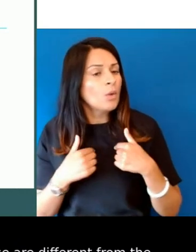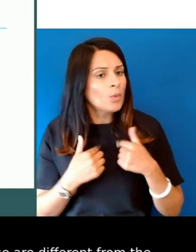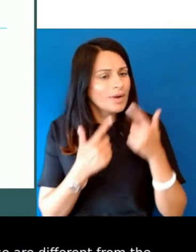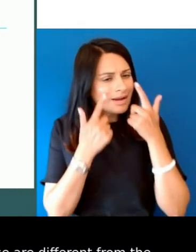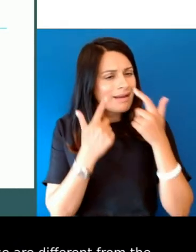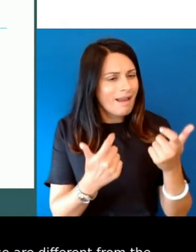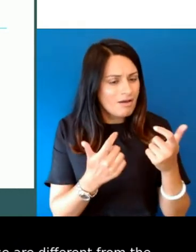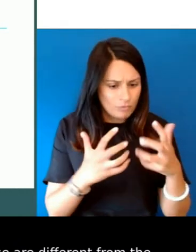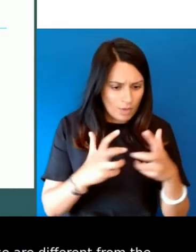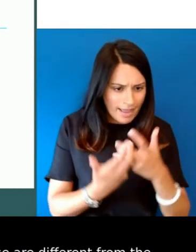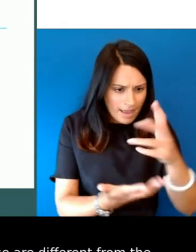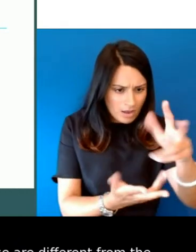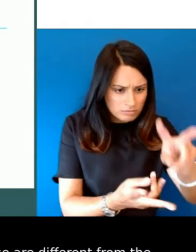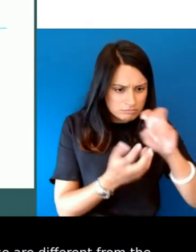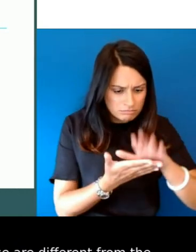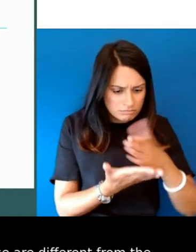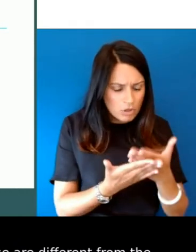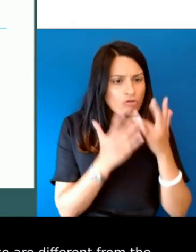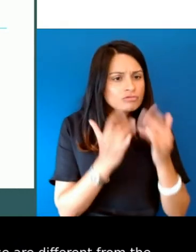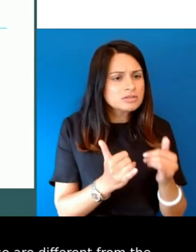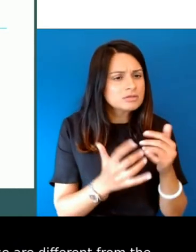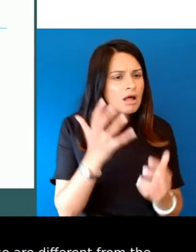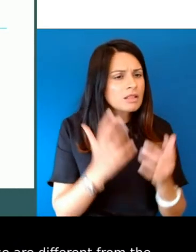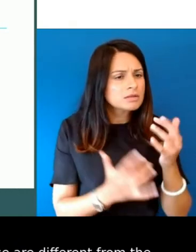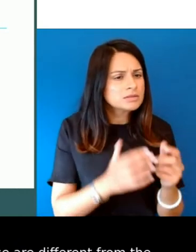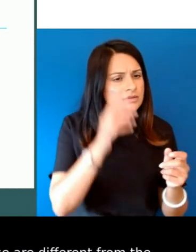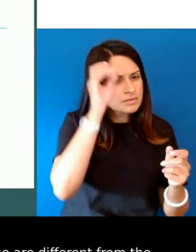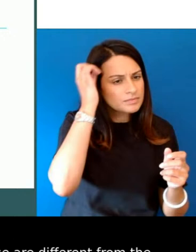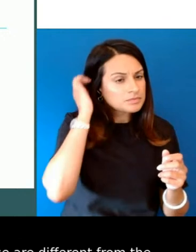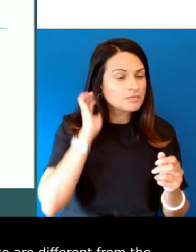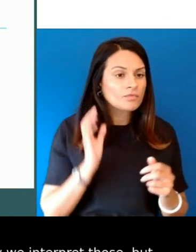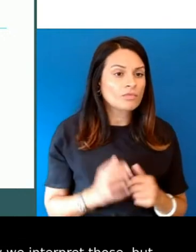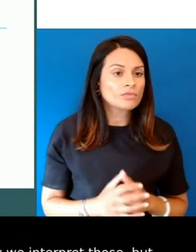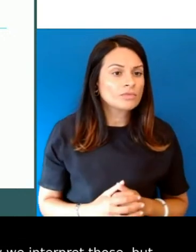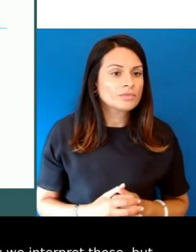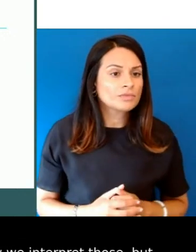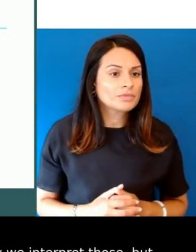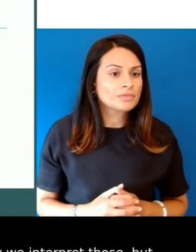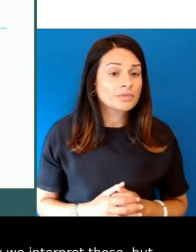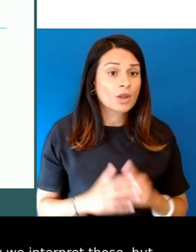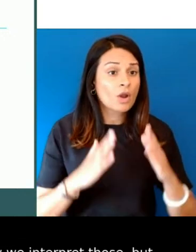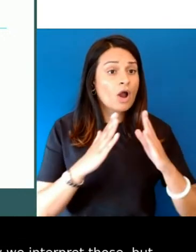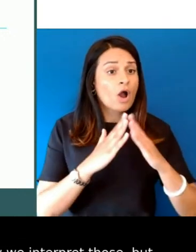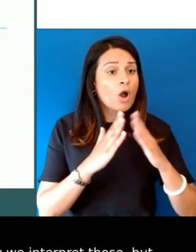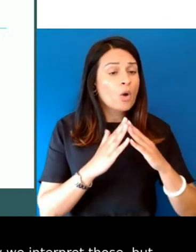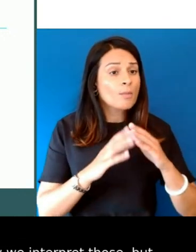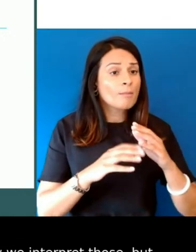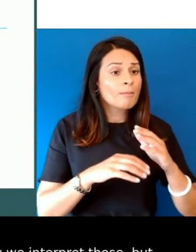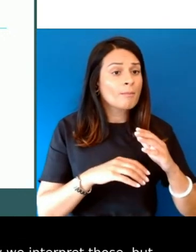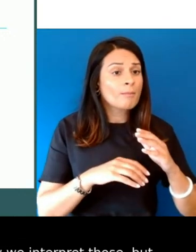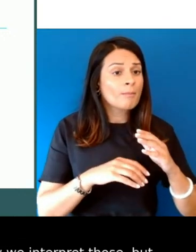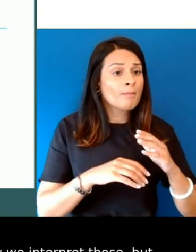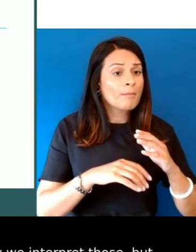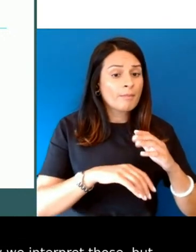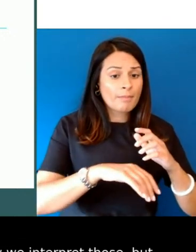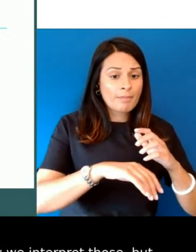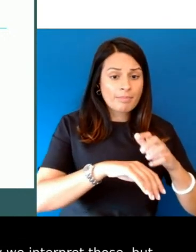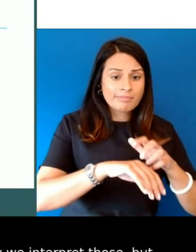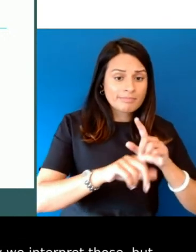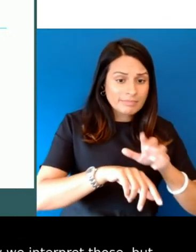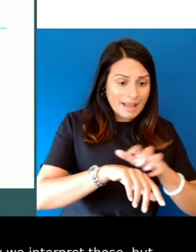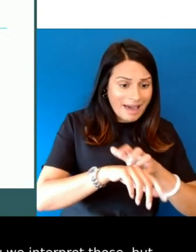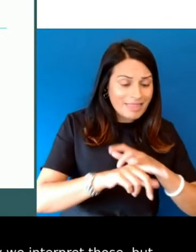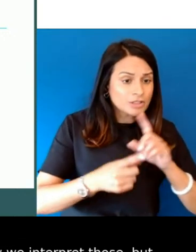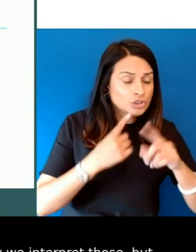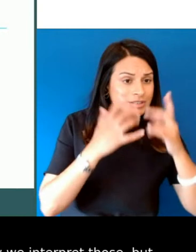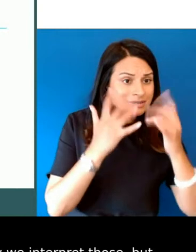interpret those but certainly the advantages of doing um the home allergy test and specific ige in the hospital is that we can